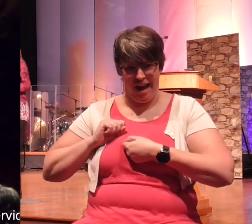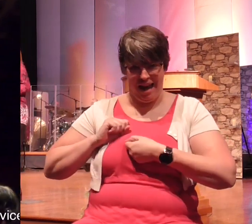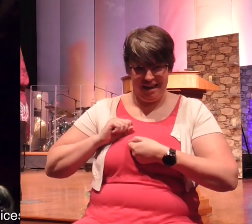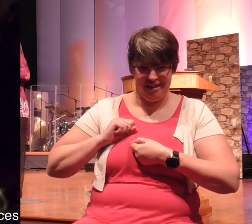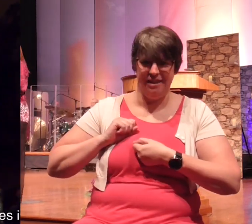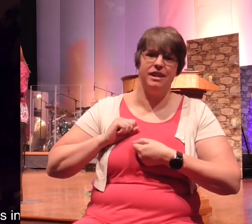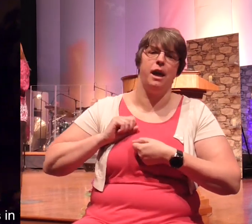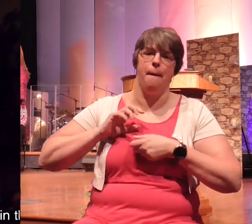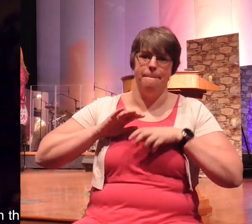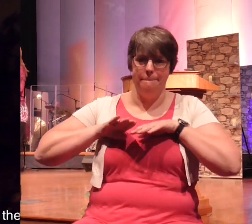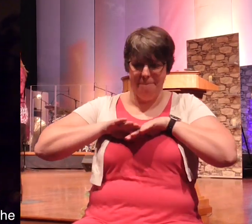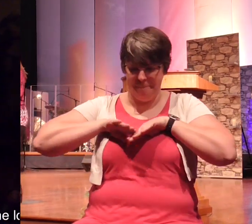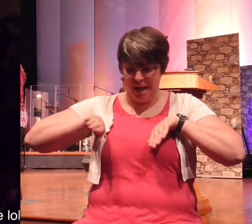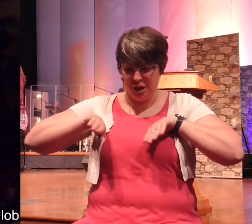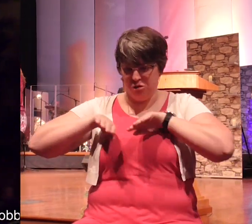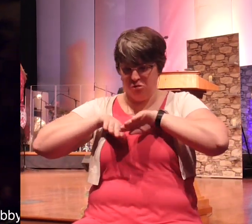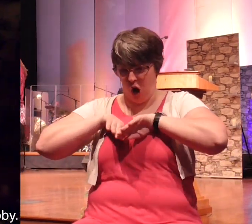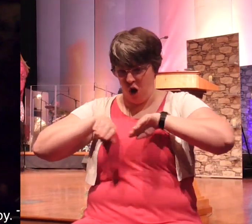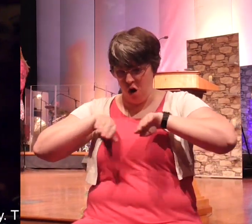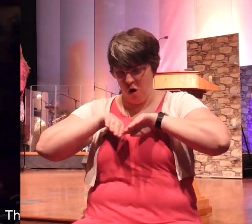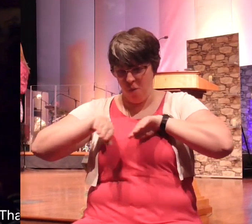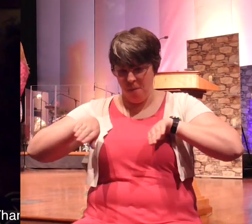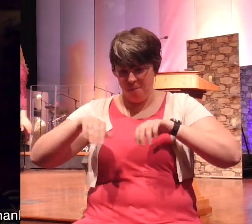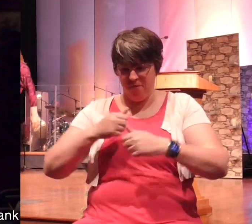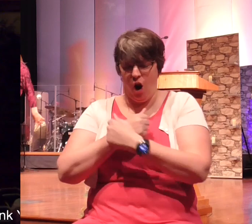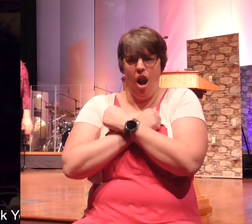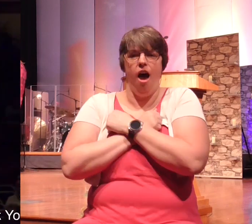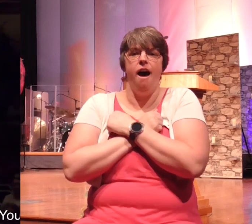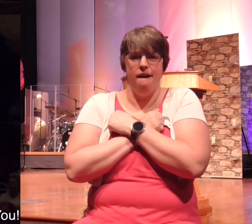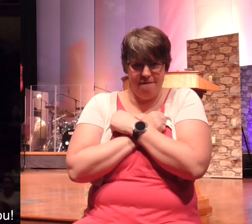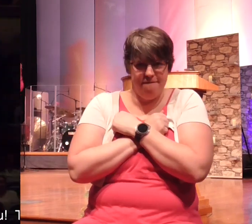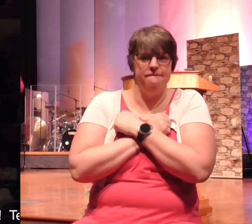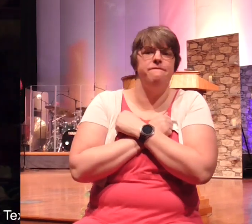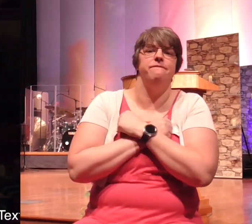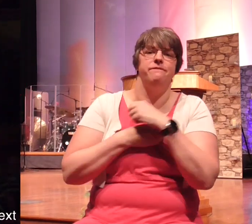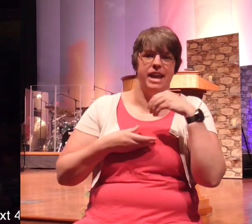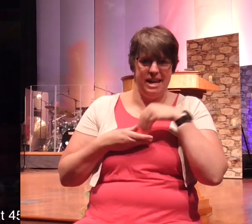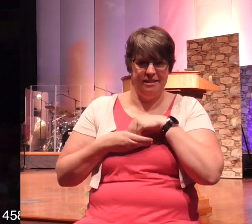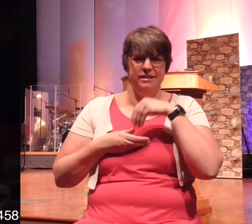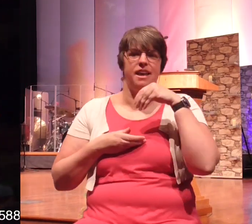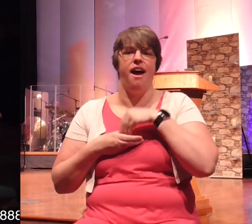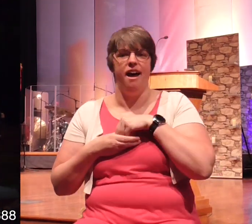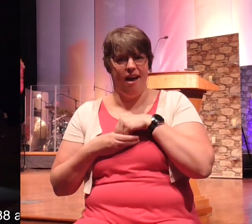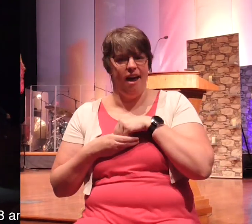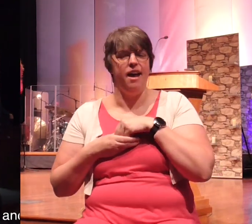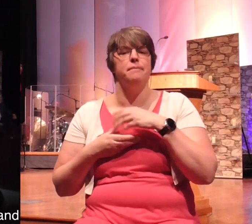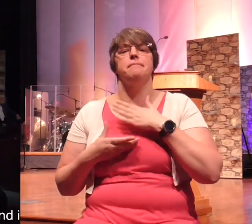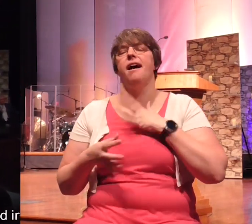heartbreak makes room for love inside me. And my faith